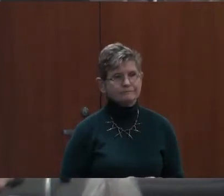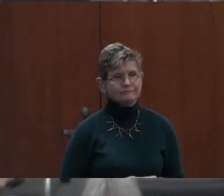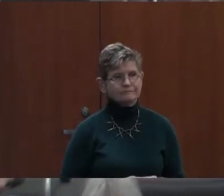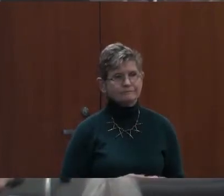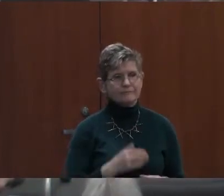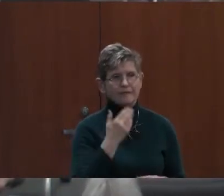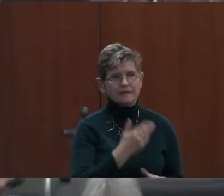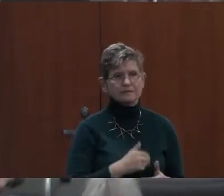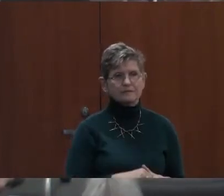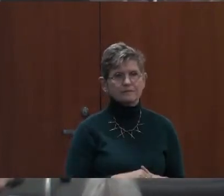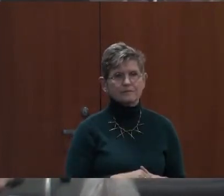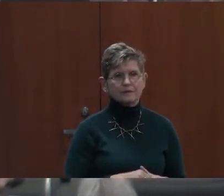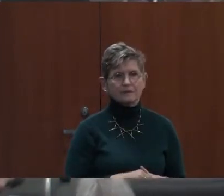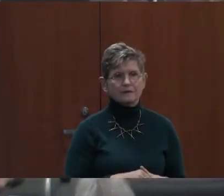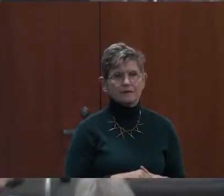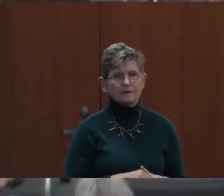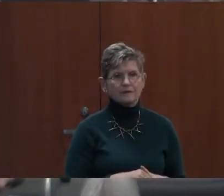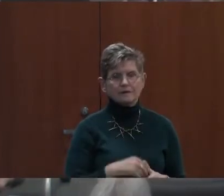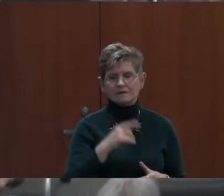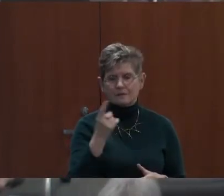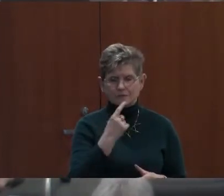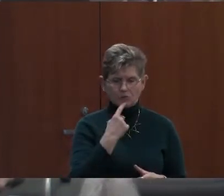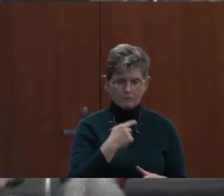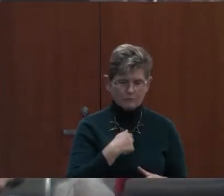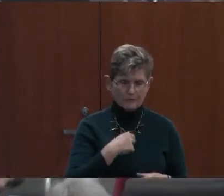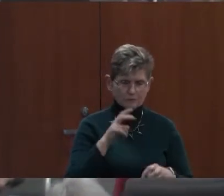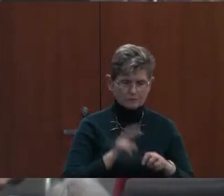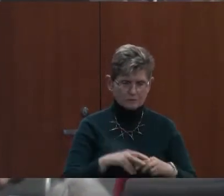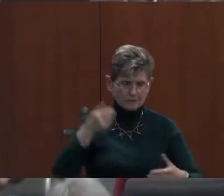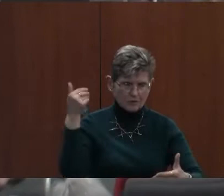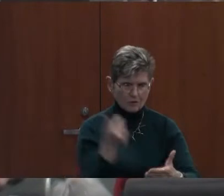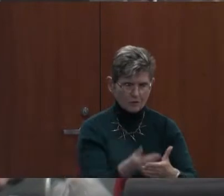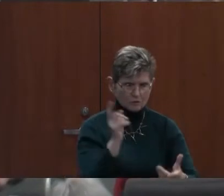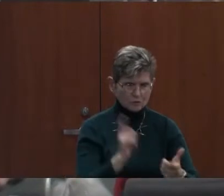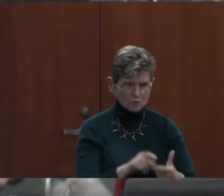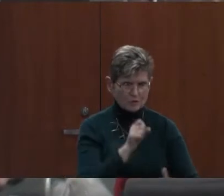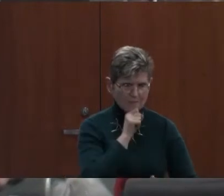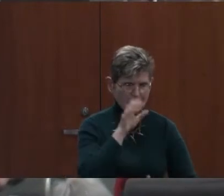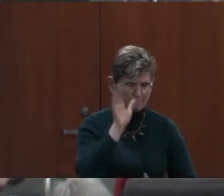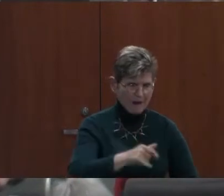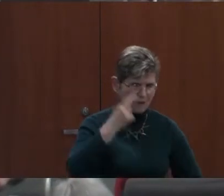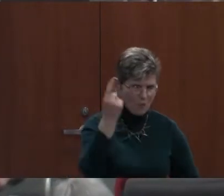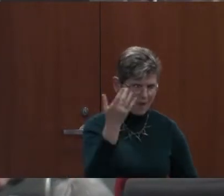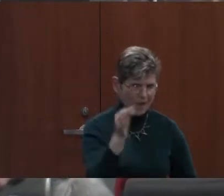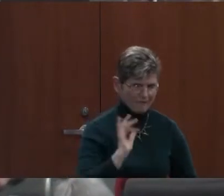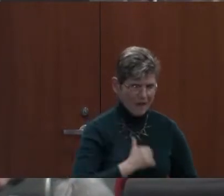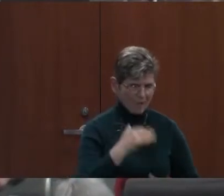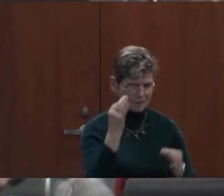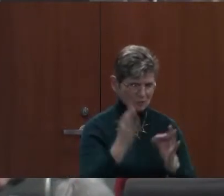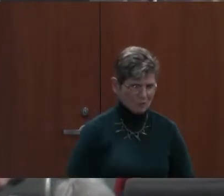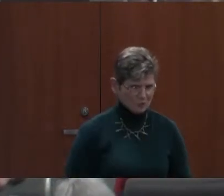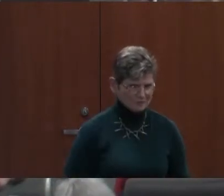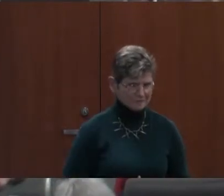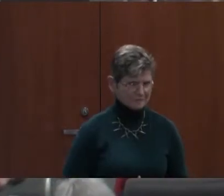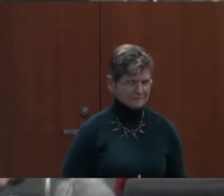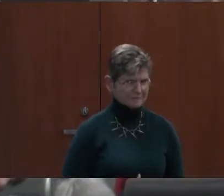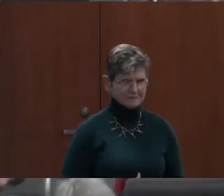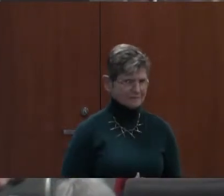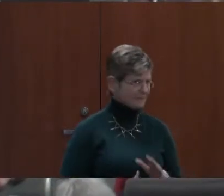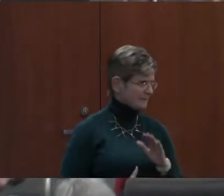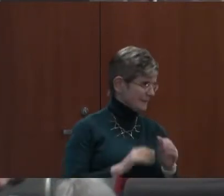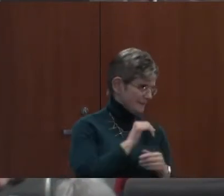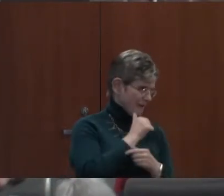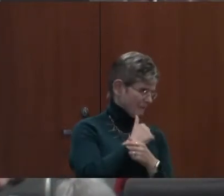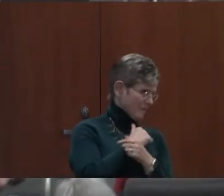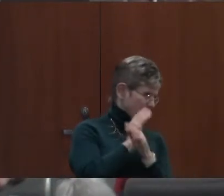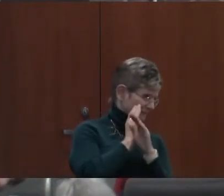Mr. South? I've been told to sit close to the microphone by one of the interpreters. So,